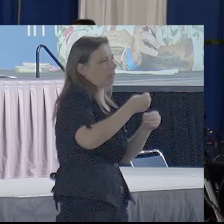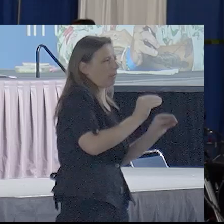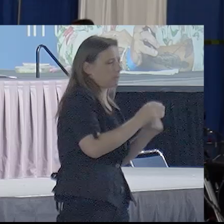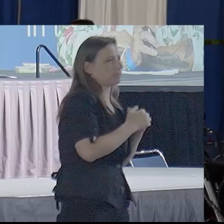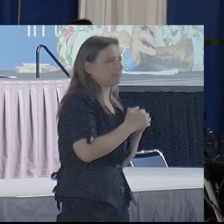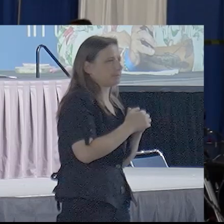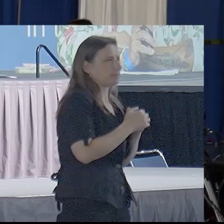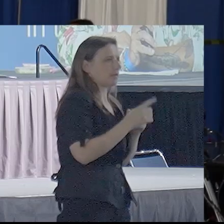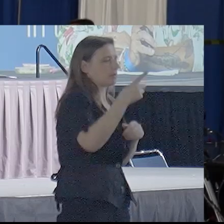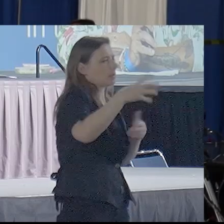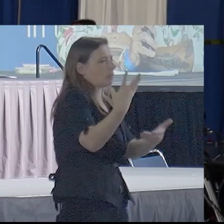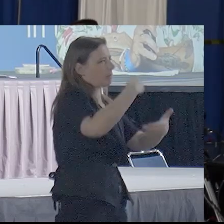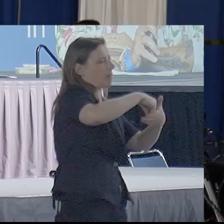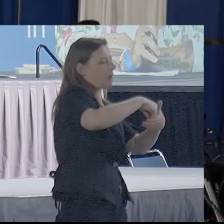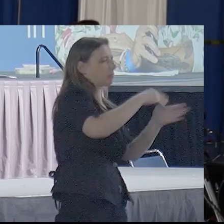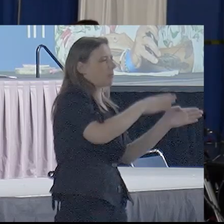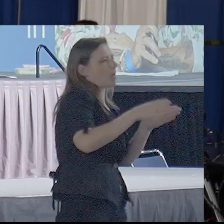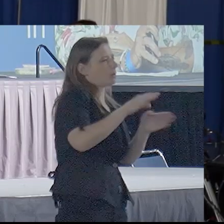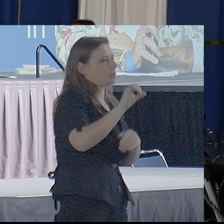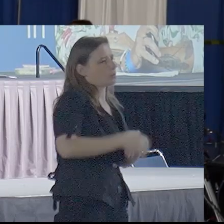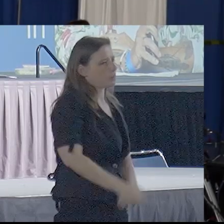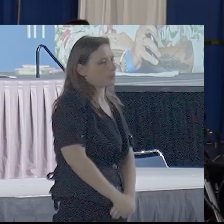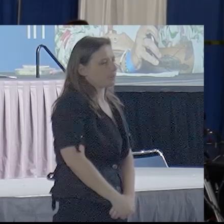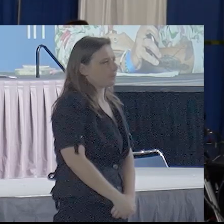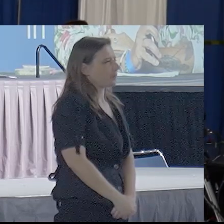be heavily involved in that evacuation plan as well.